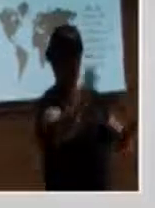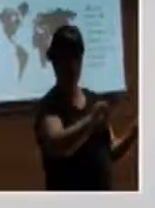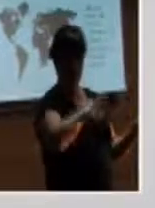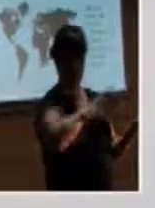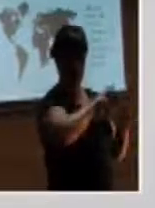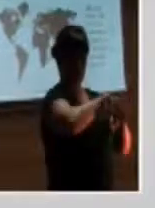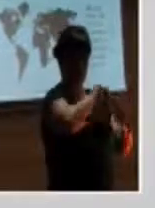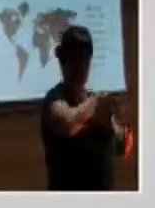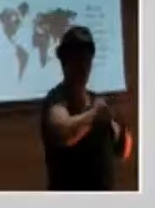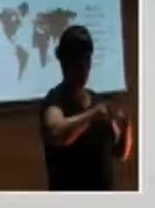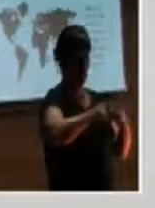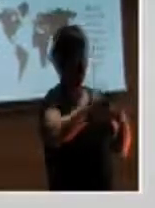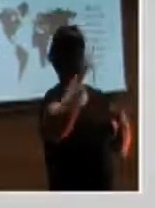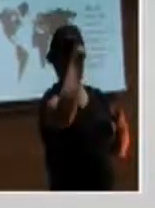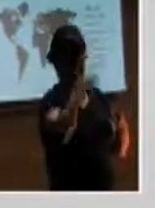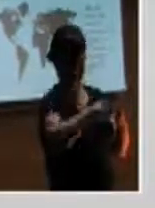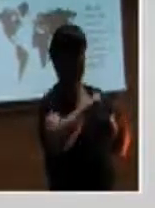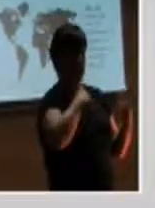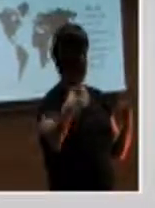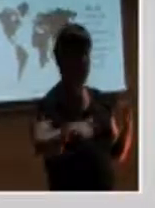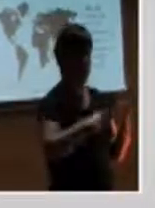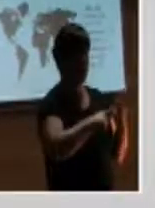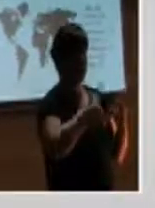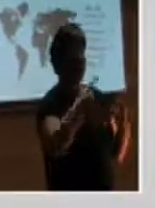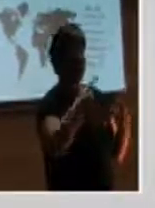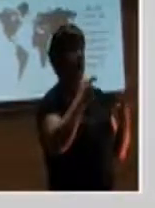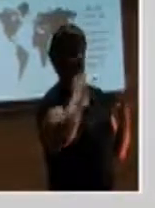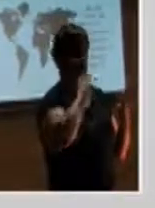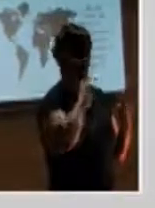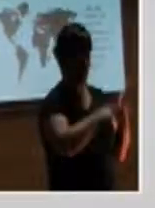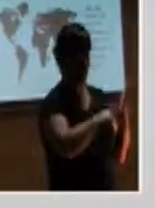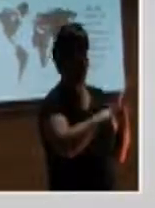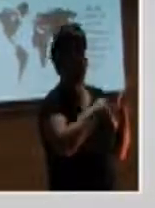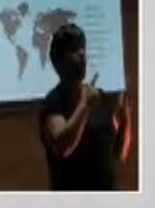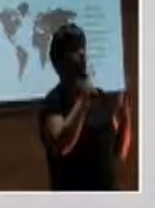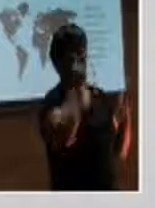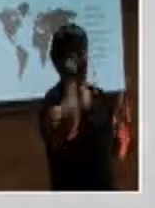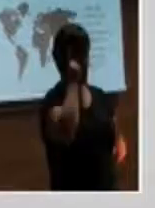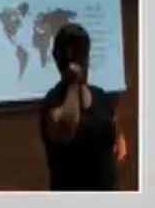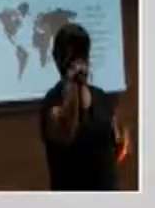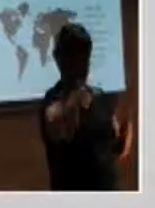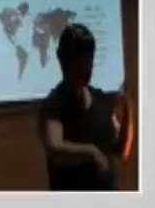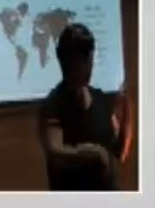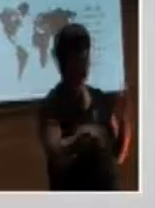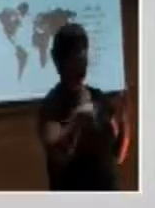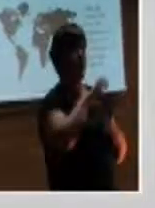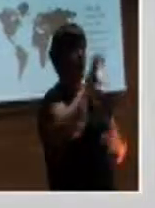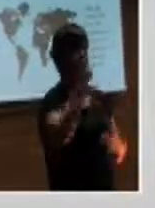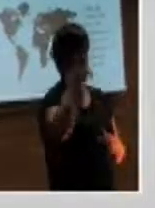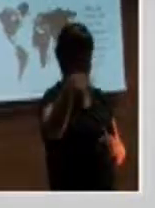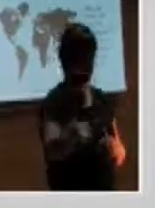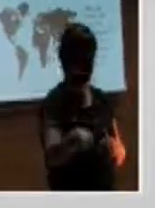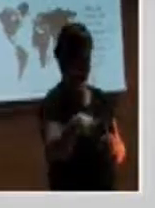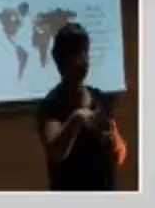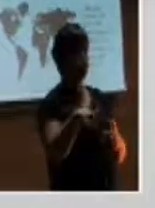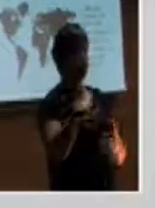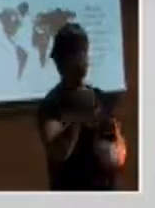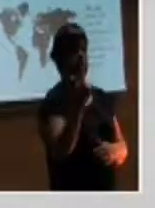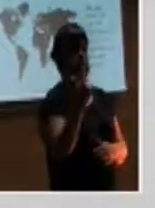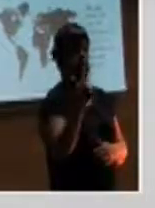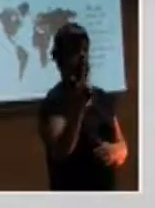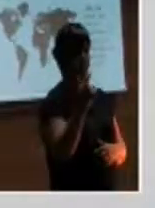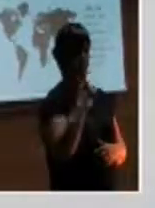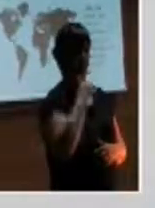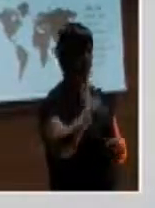United Kingdom, South Korea, the Netherlands, Finland, and from last year also Poland. We